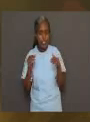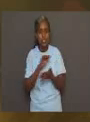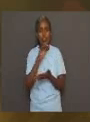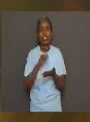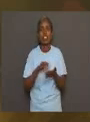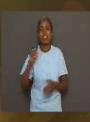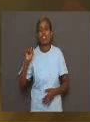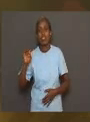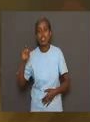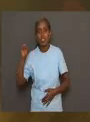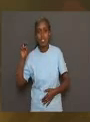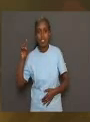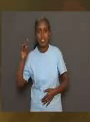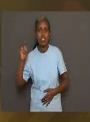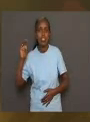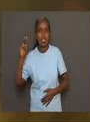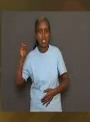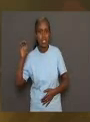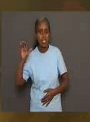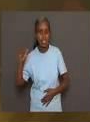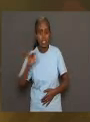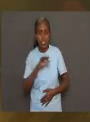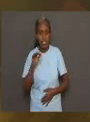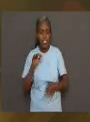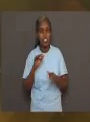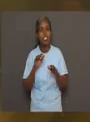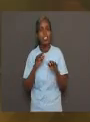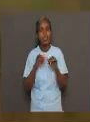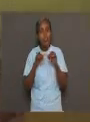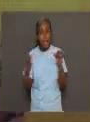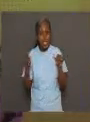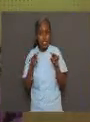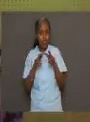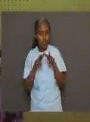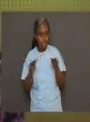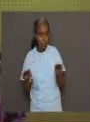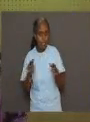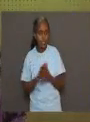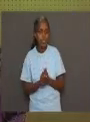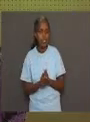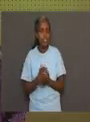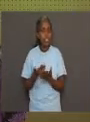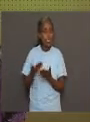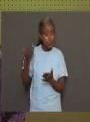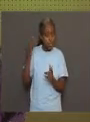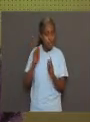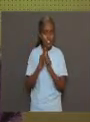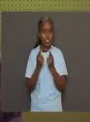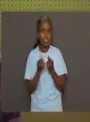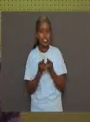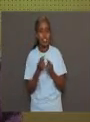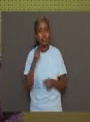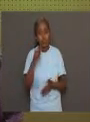central tendency and measures of variability. In previous grades,